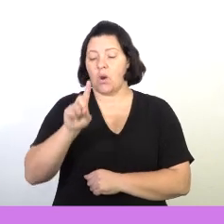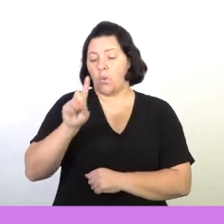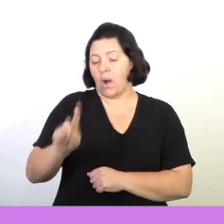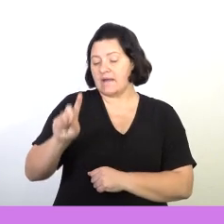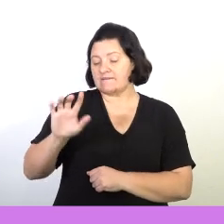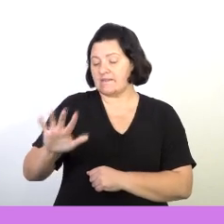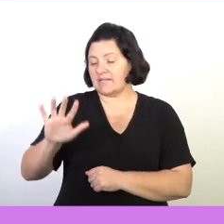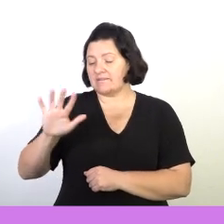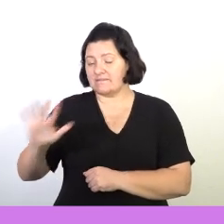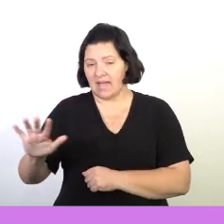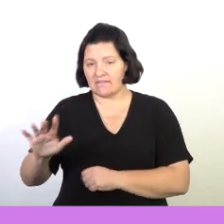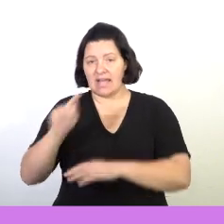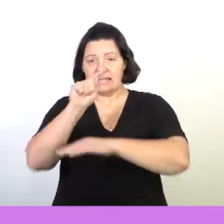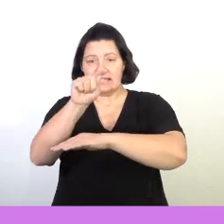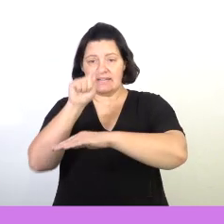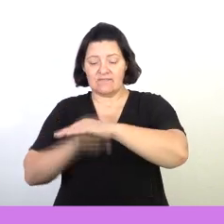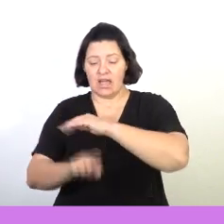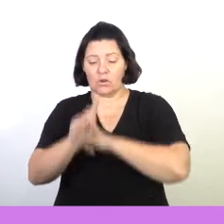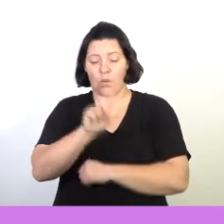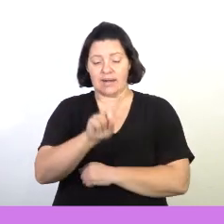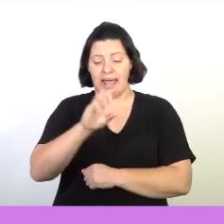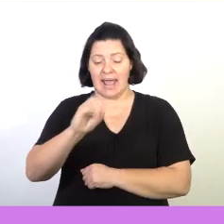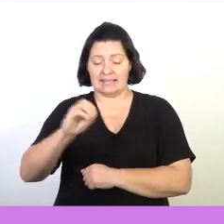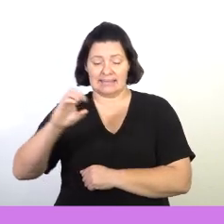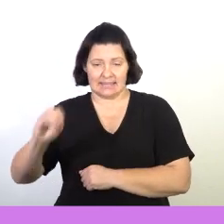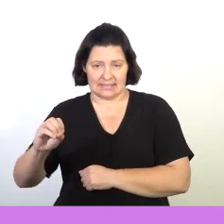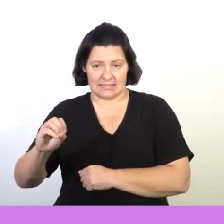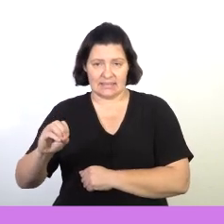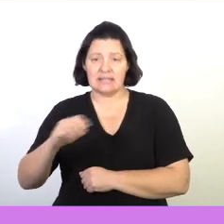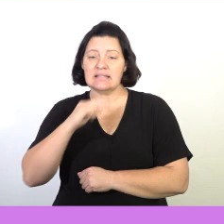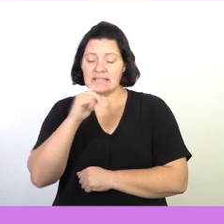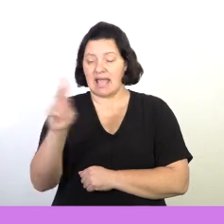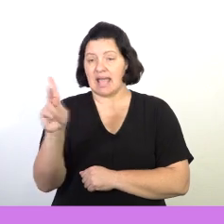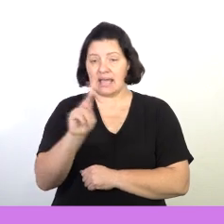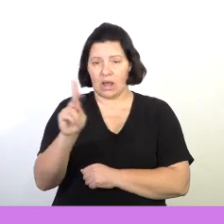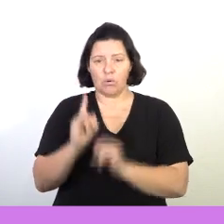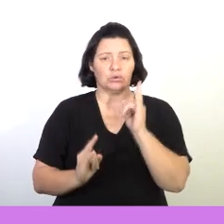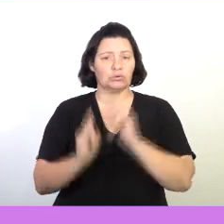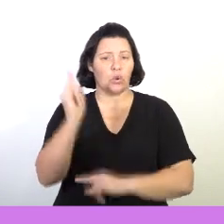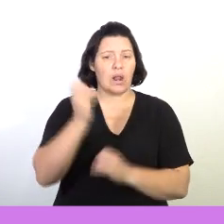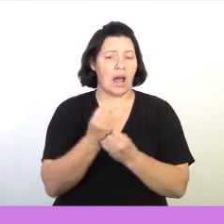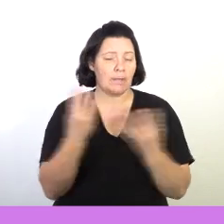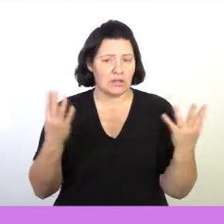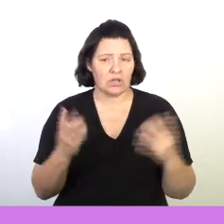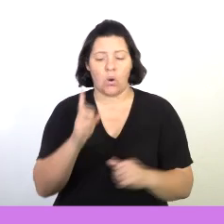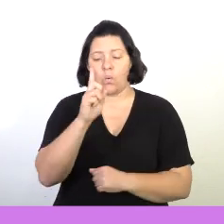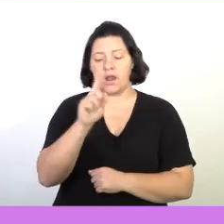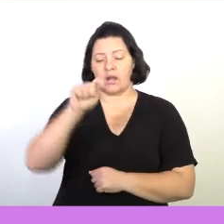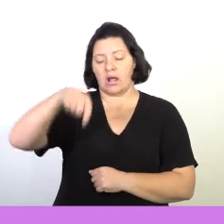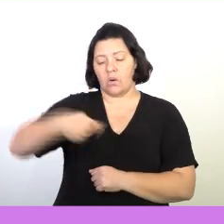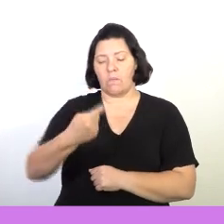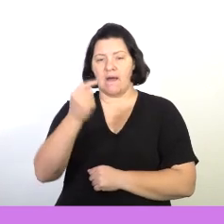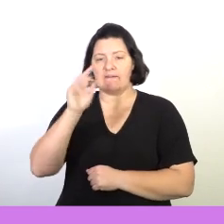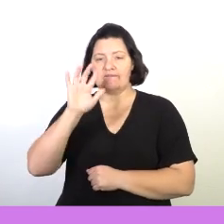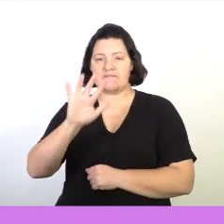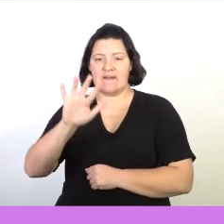say 155 divided by 100, we can tell that Karabo's height is